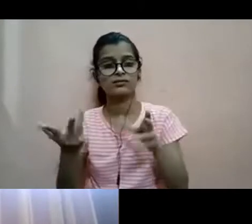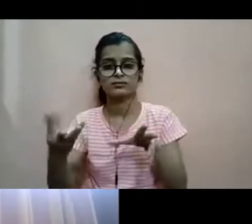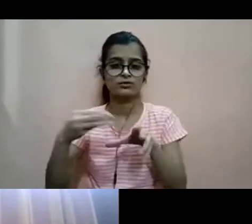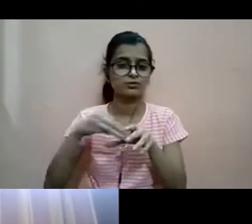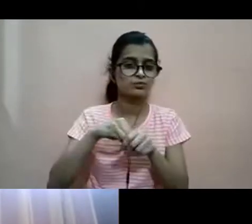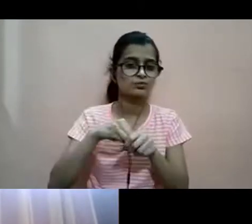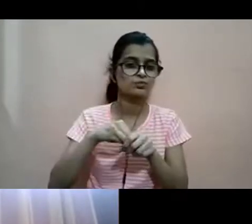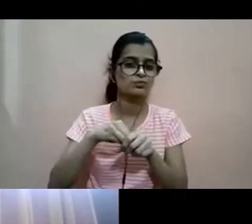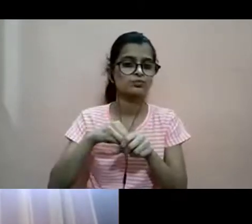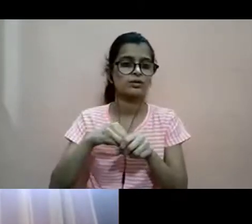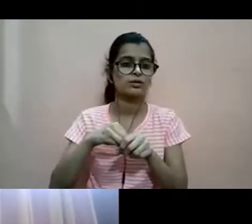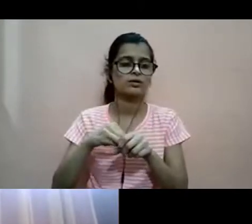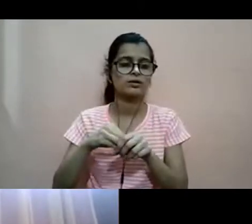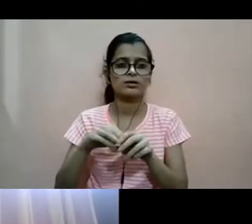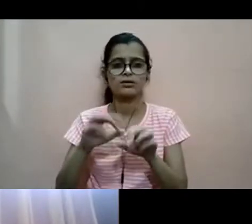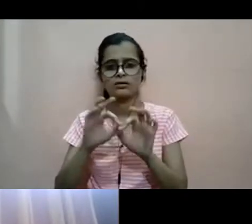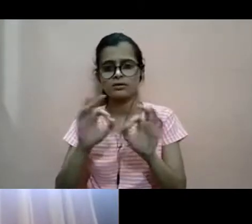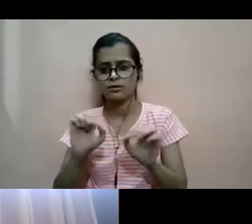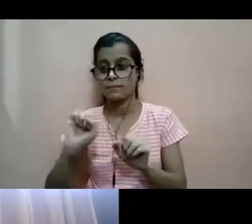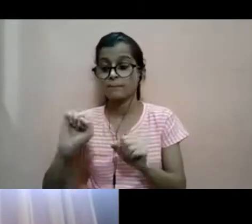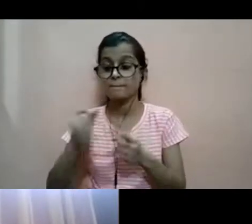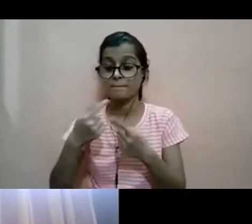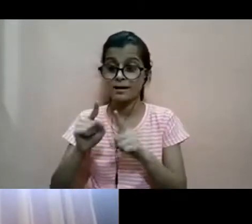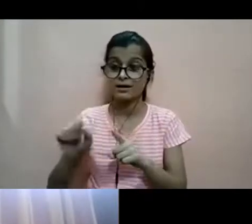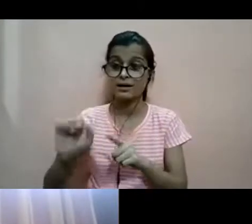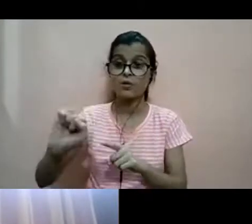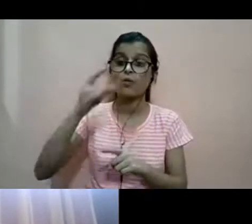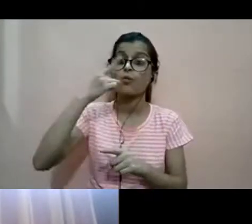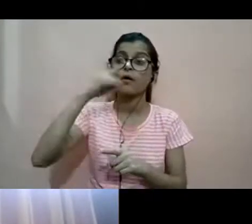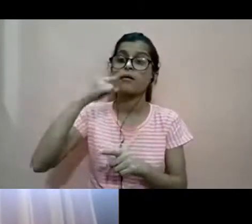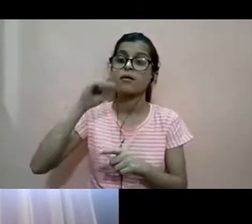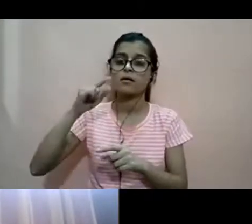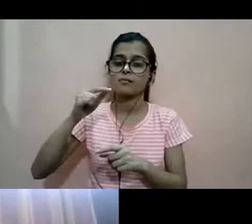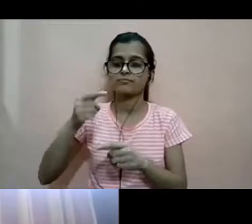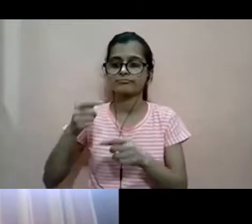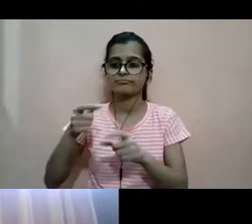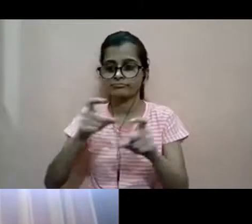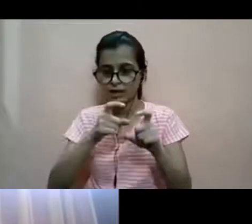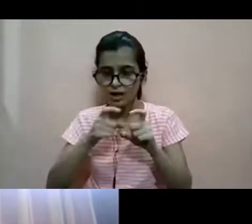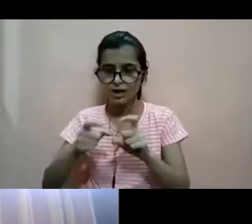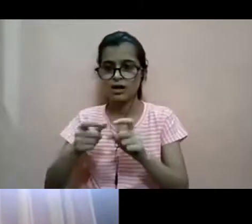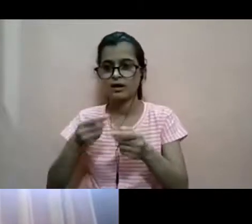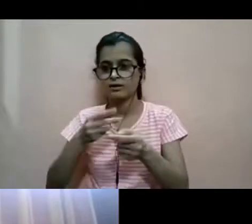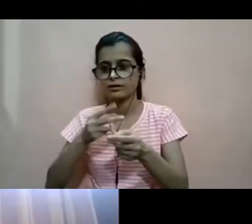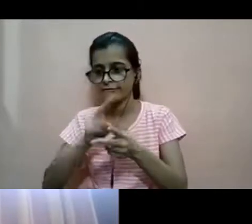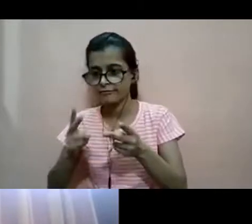And the parenting would have to be in line with that.